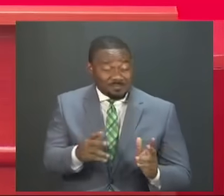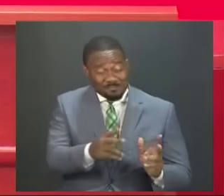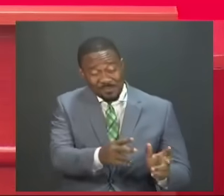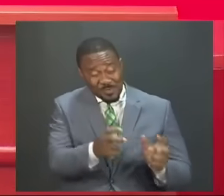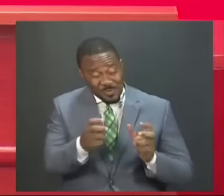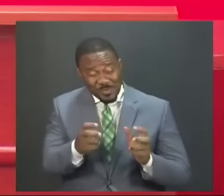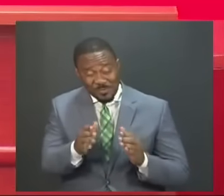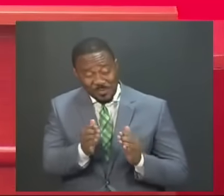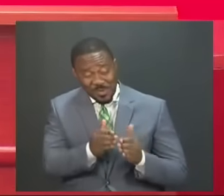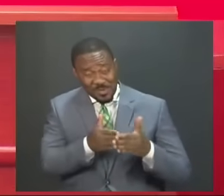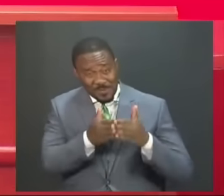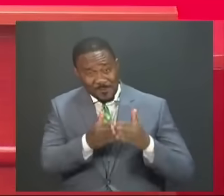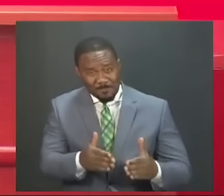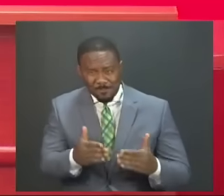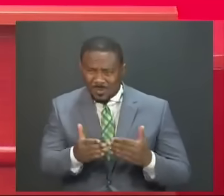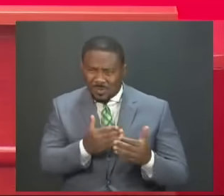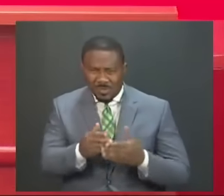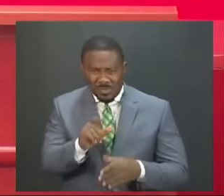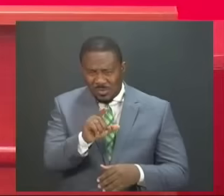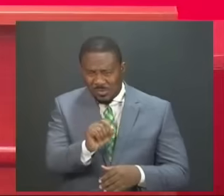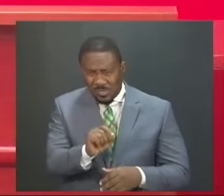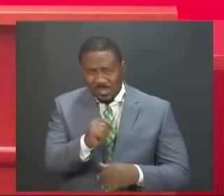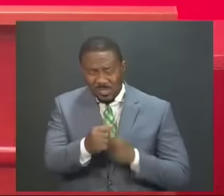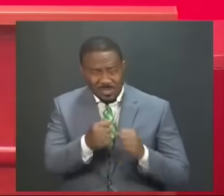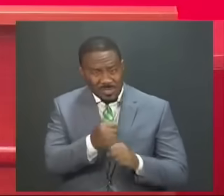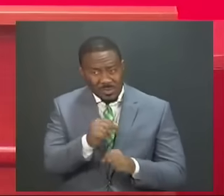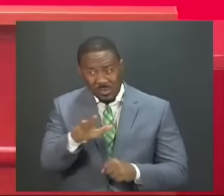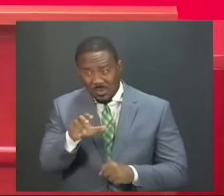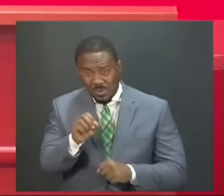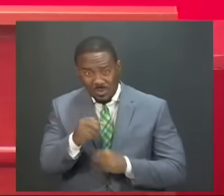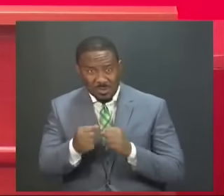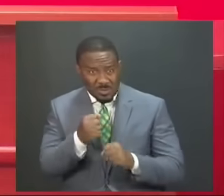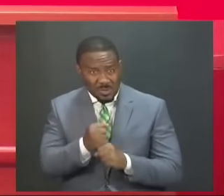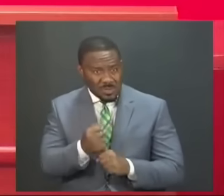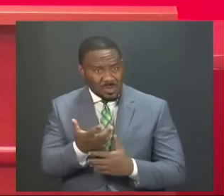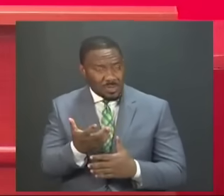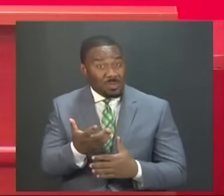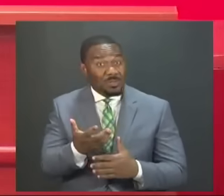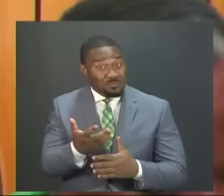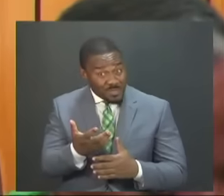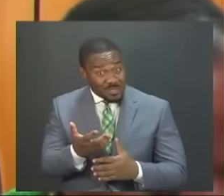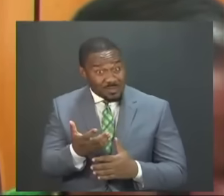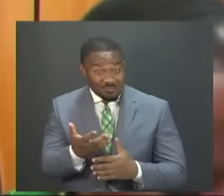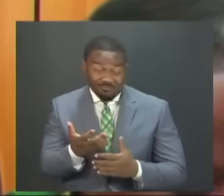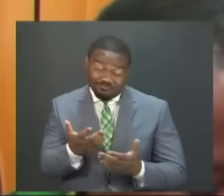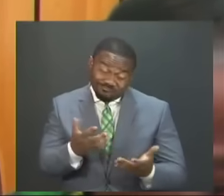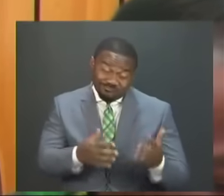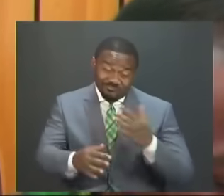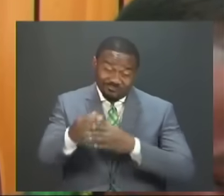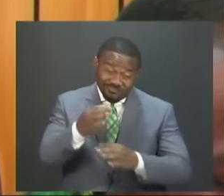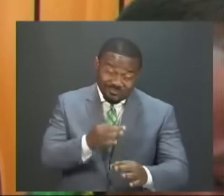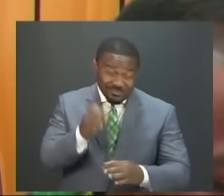whether it is 20 years or 30 years, the table may turn.